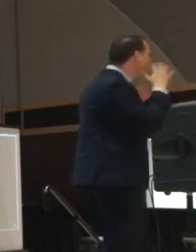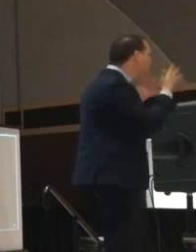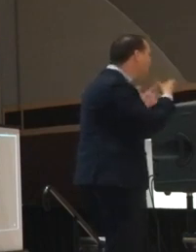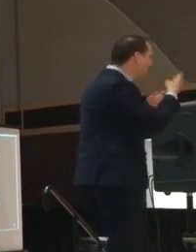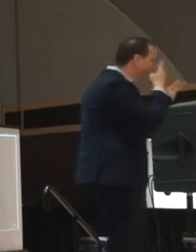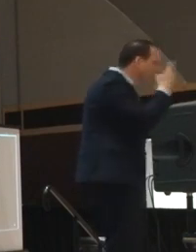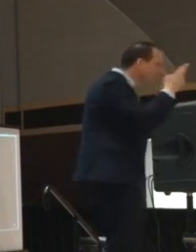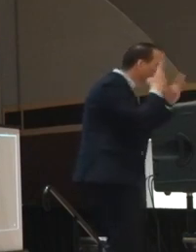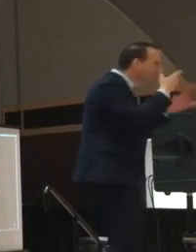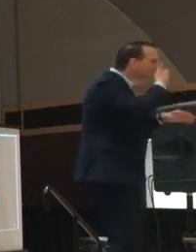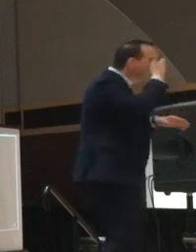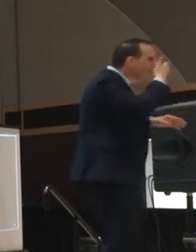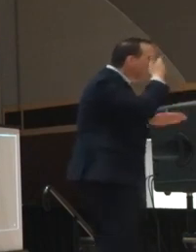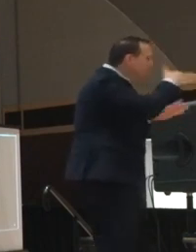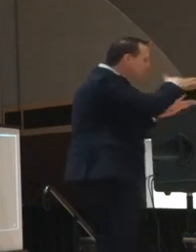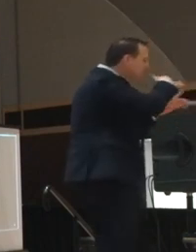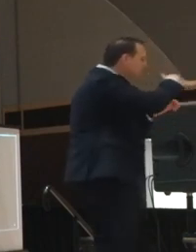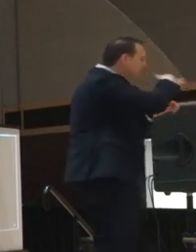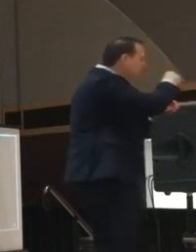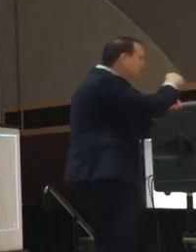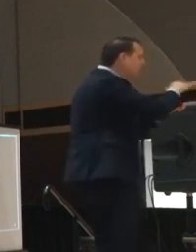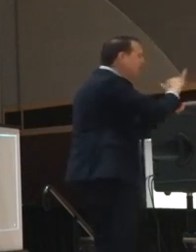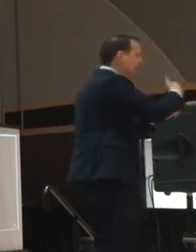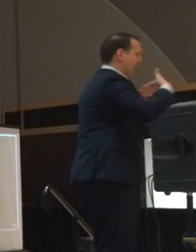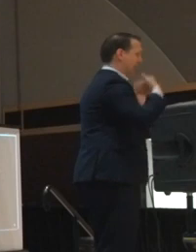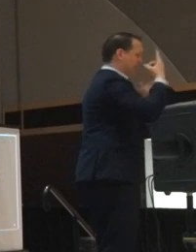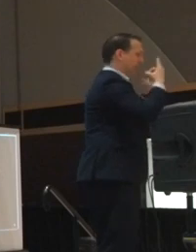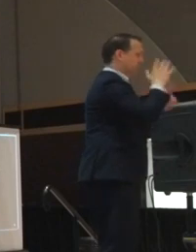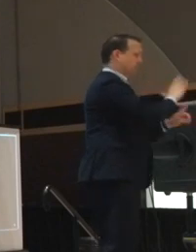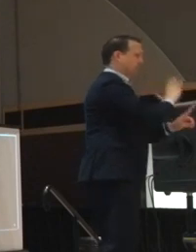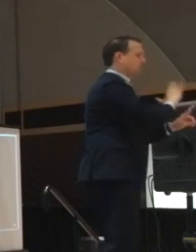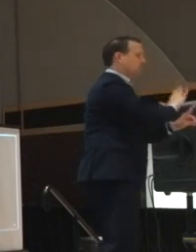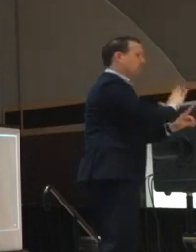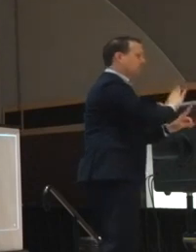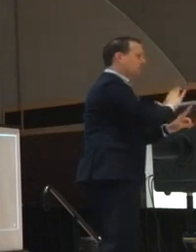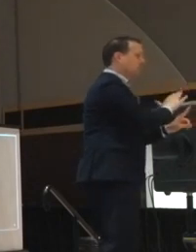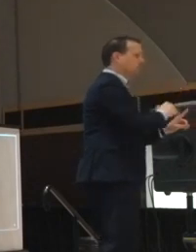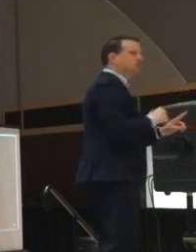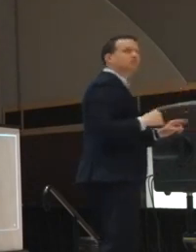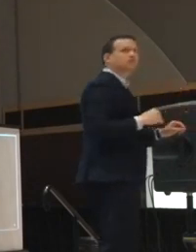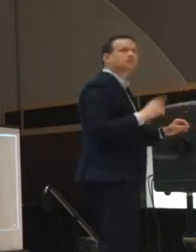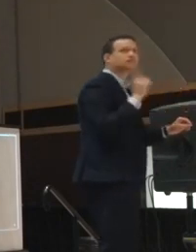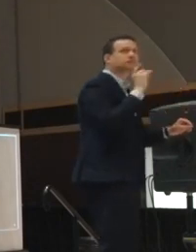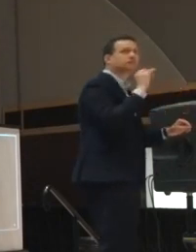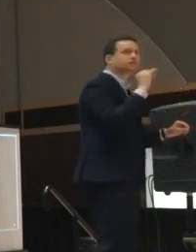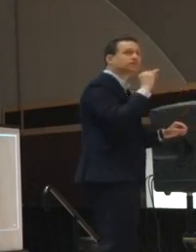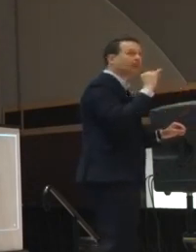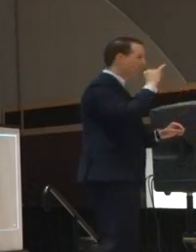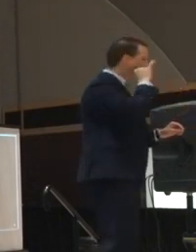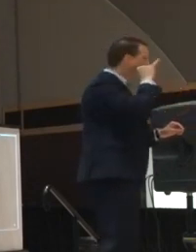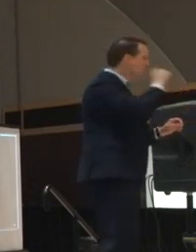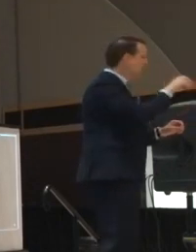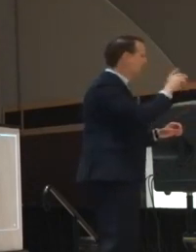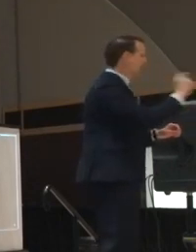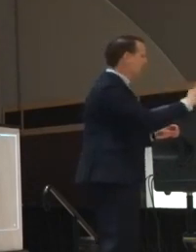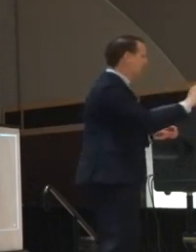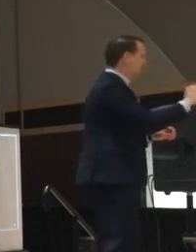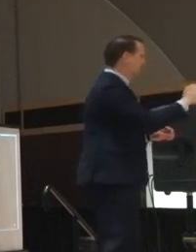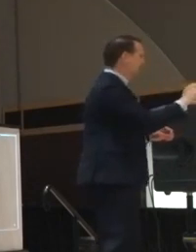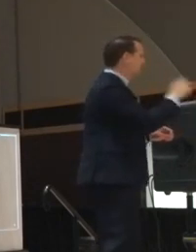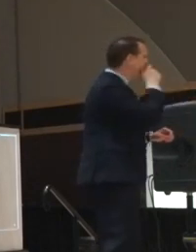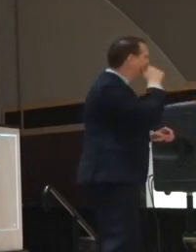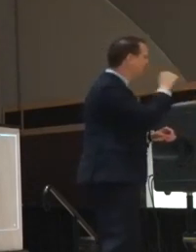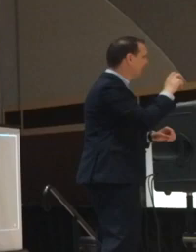seeing? What is it smelling? That's how animals think. Now here's the iPhone that can diagnose cancer,